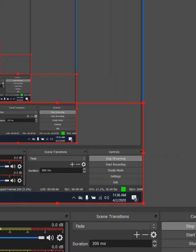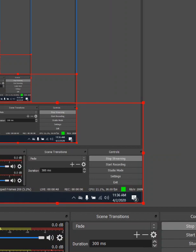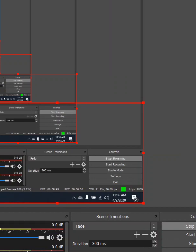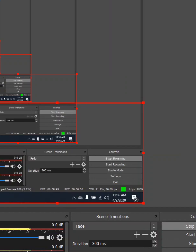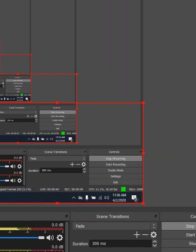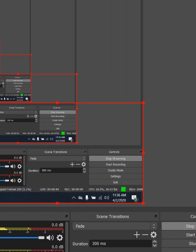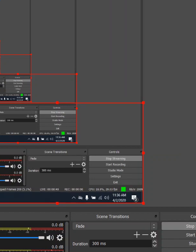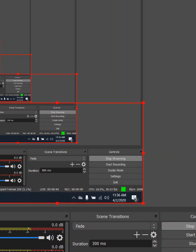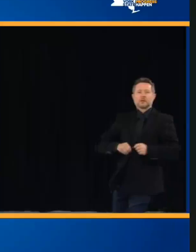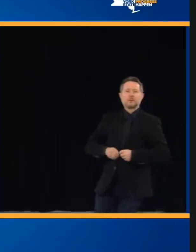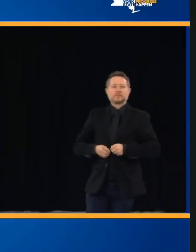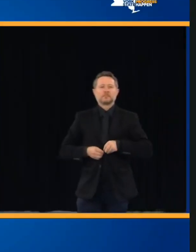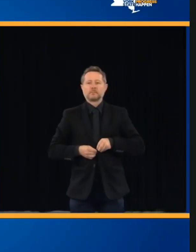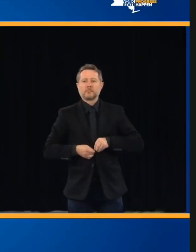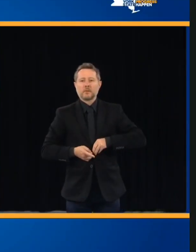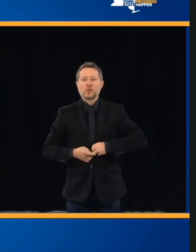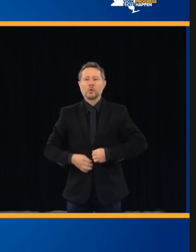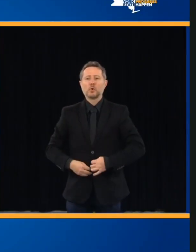Good morning.